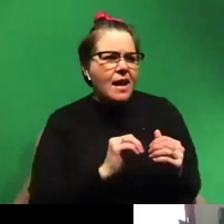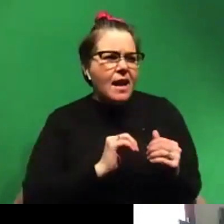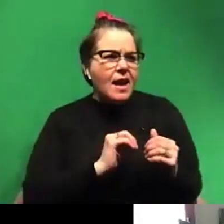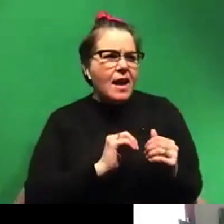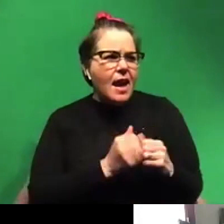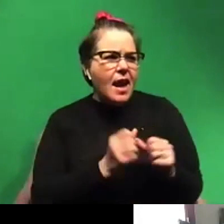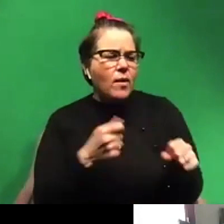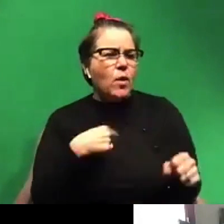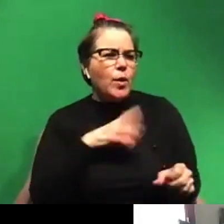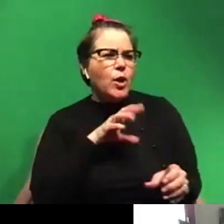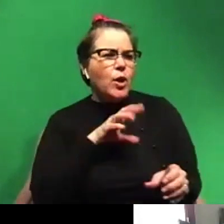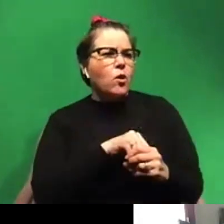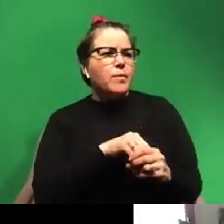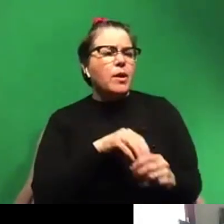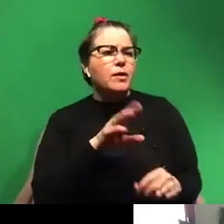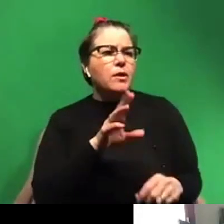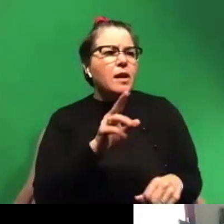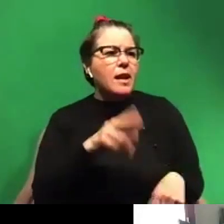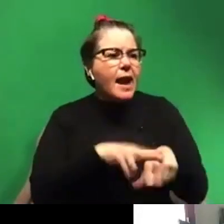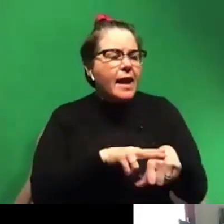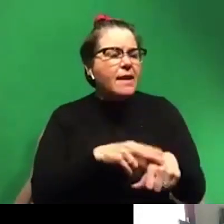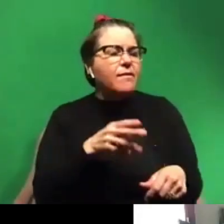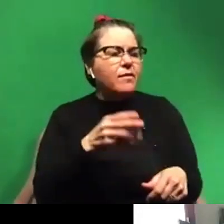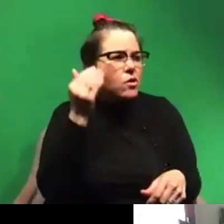incorporate indigenous knowledge into like the kind of